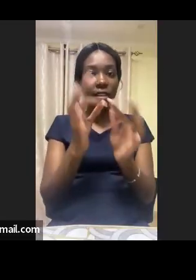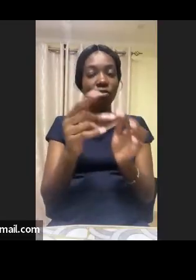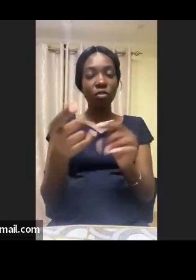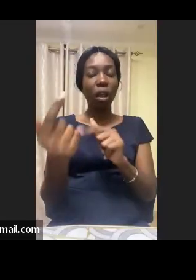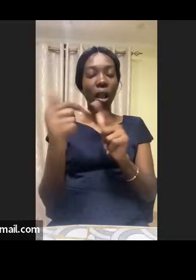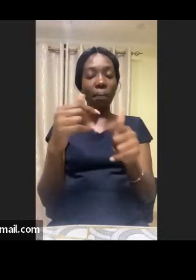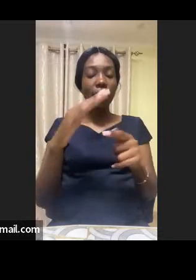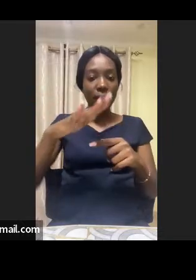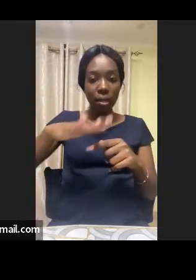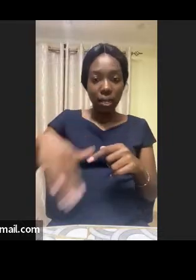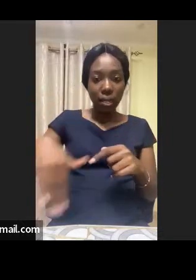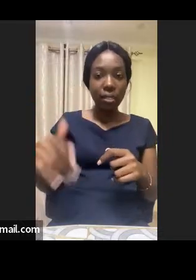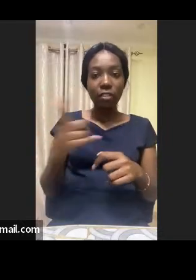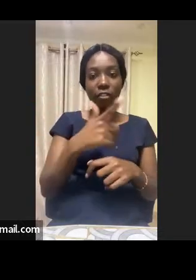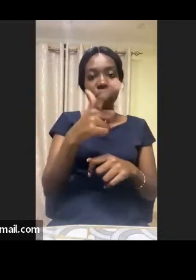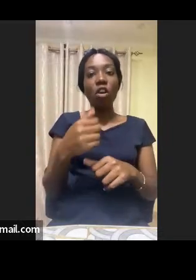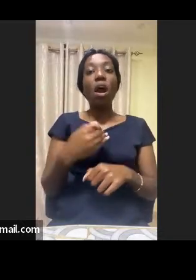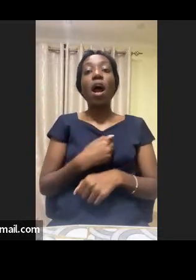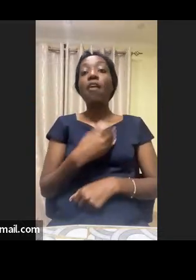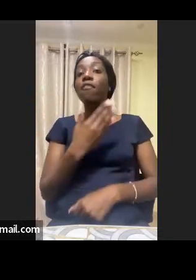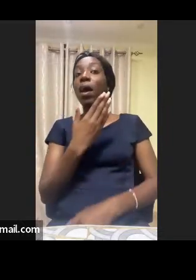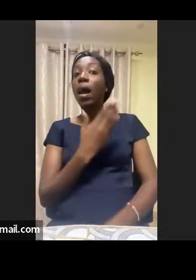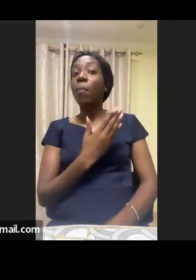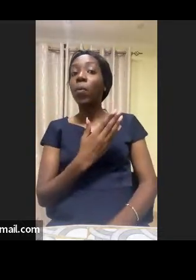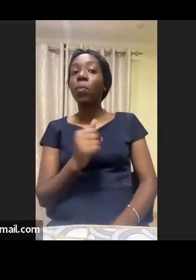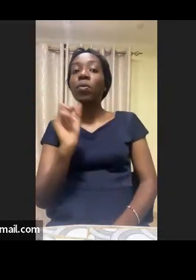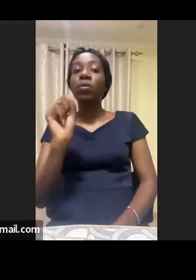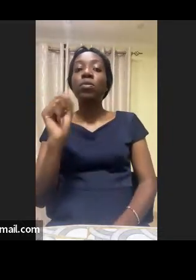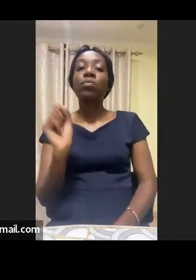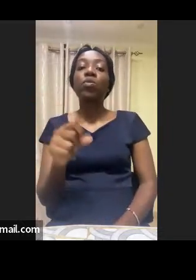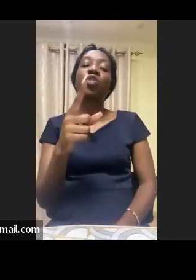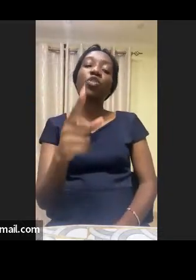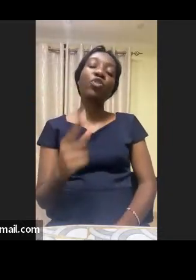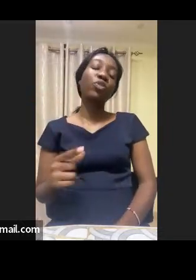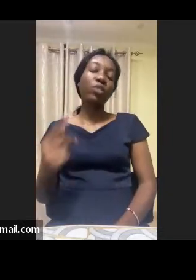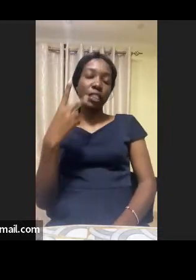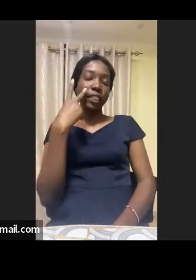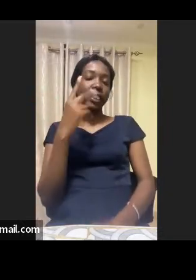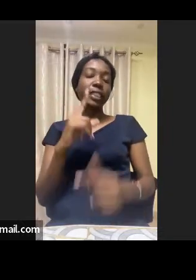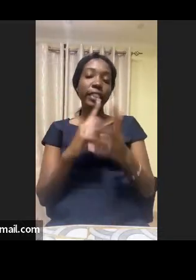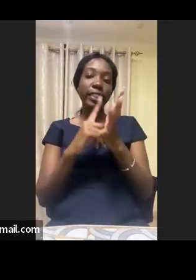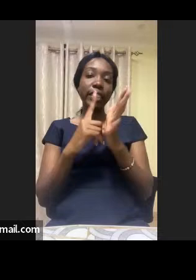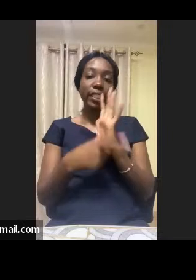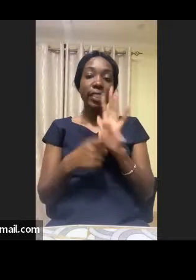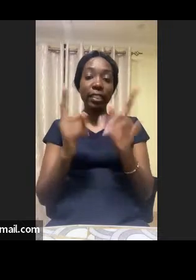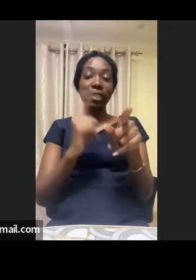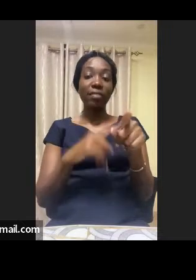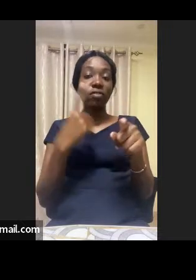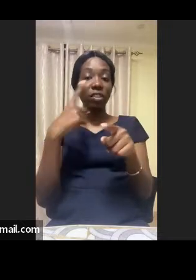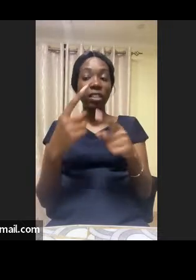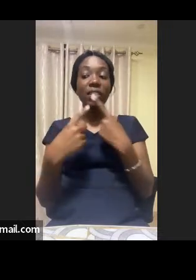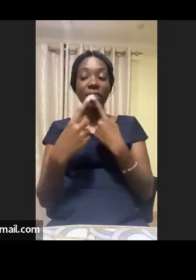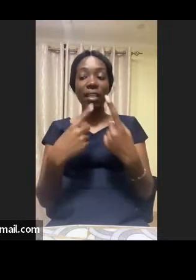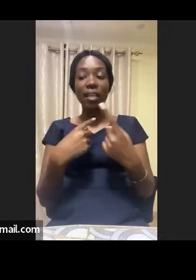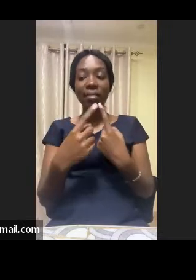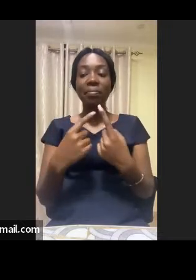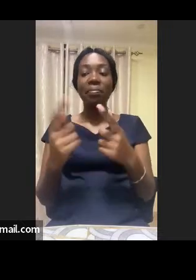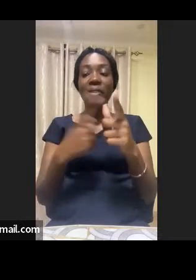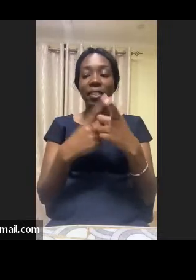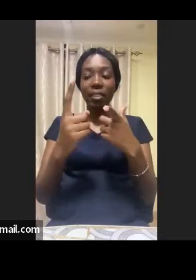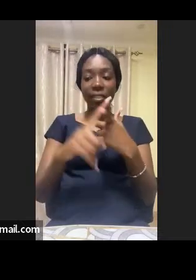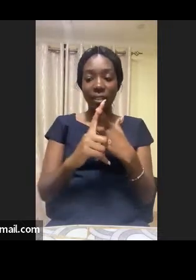have a recording for this session and you can catch up with that later. In terms of hotel industry, from learning and development